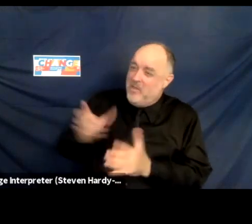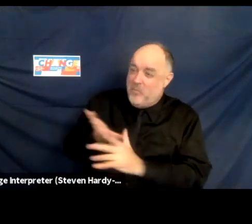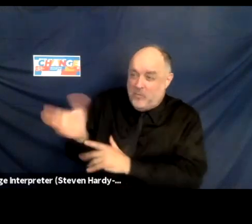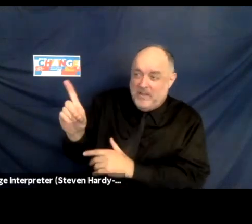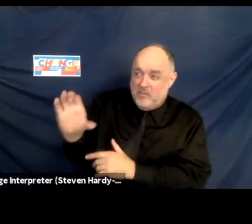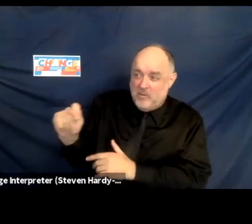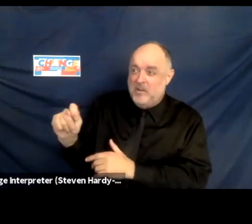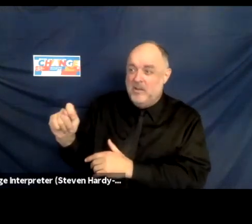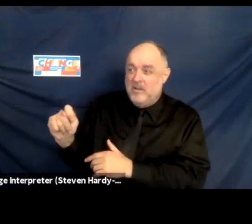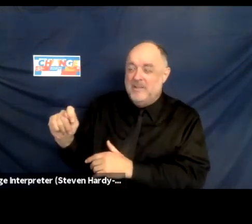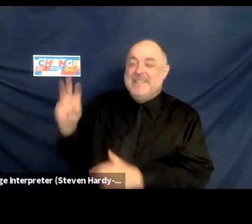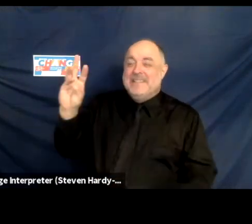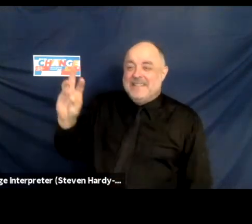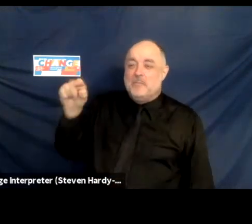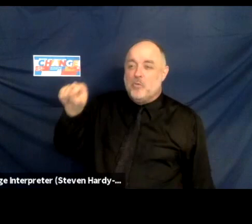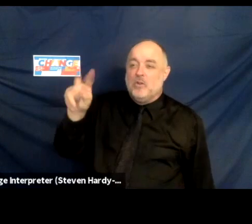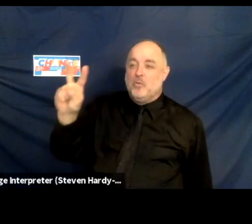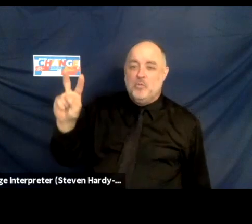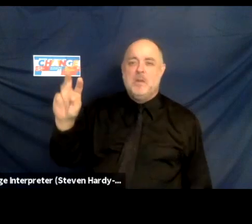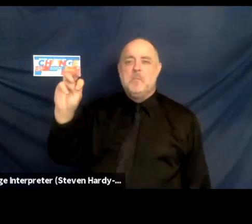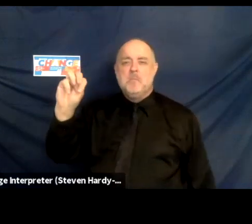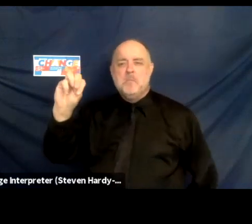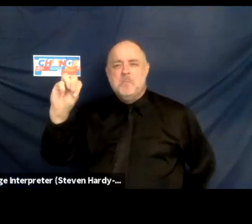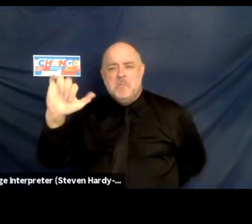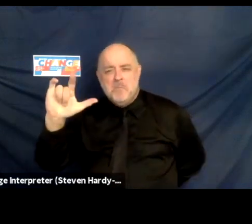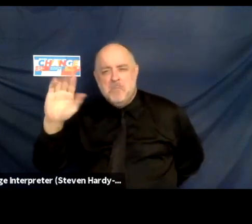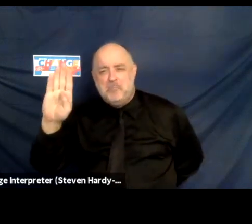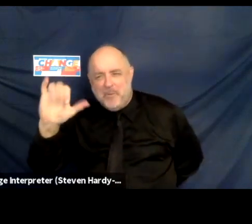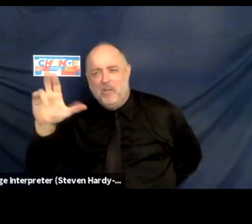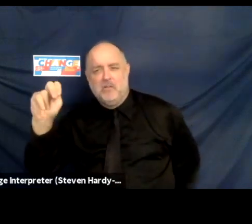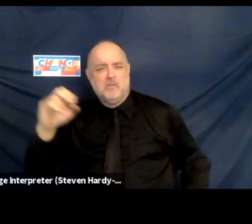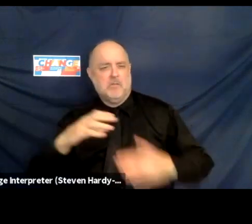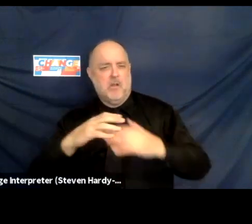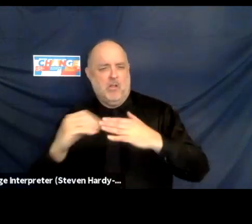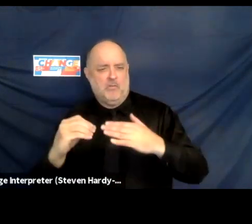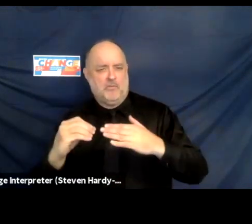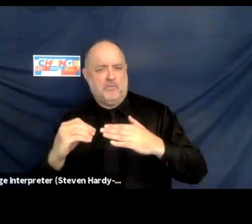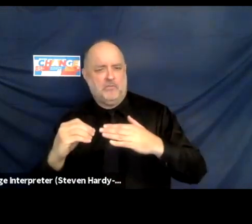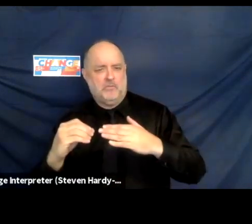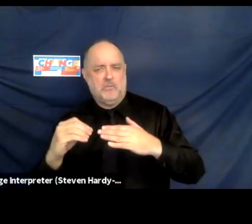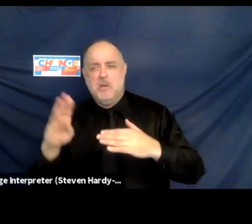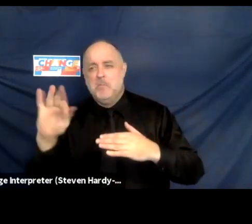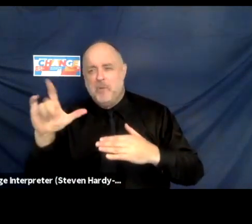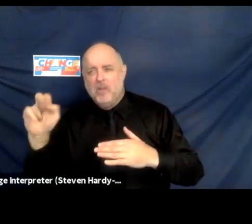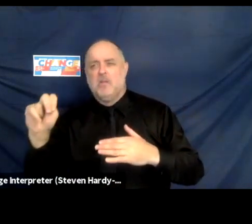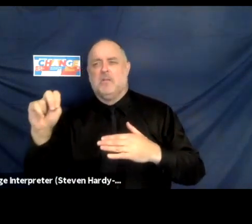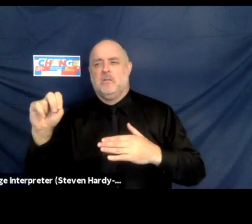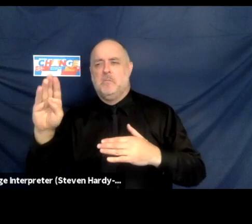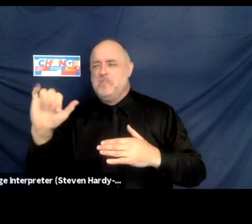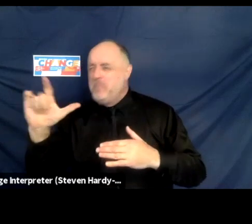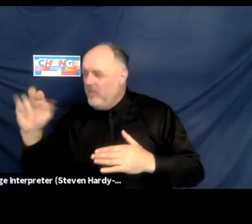U.S. DOT's Transportation Alternatives Program, and provided an additional $2.5 billion for safety improvements in places where